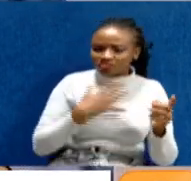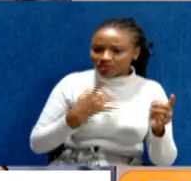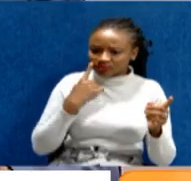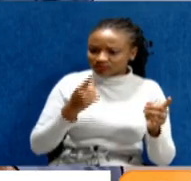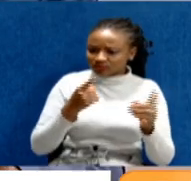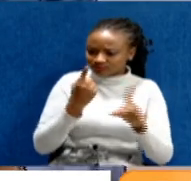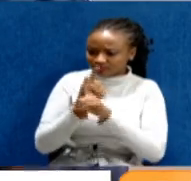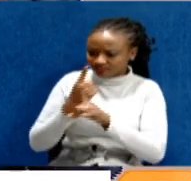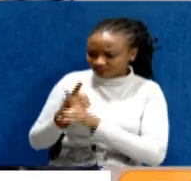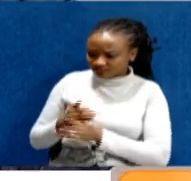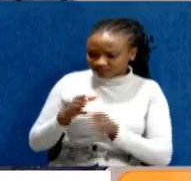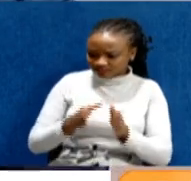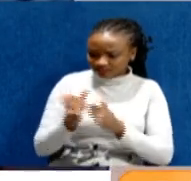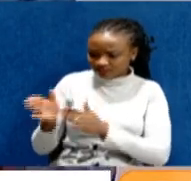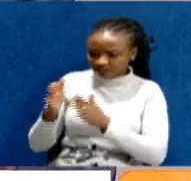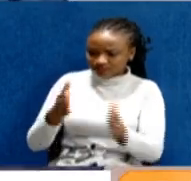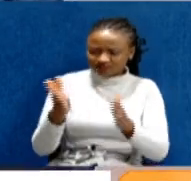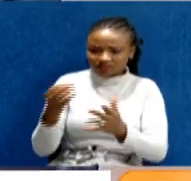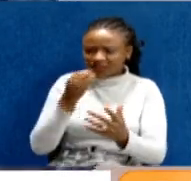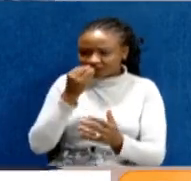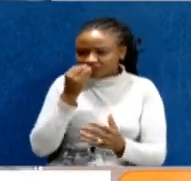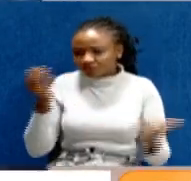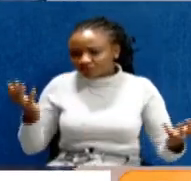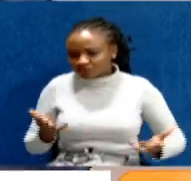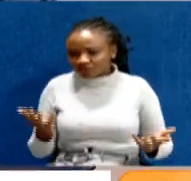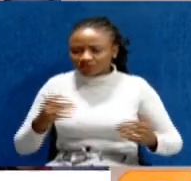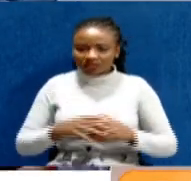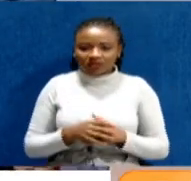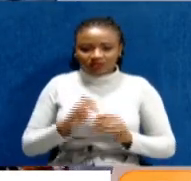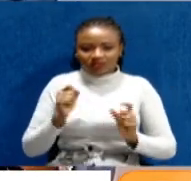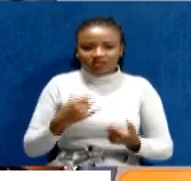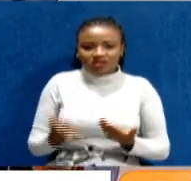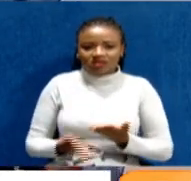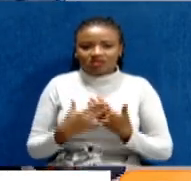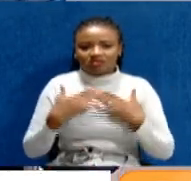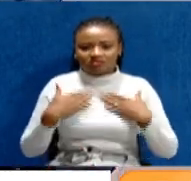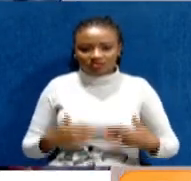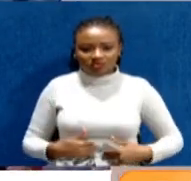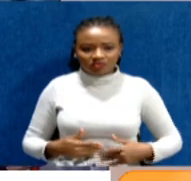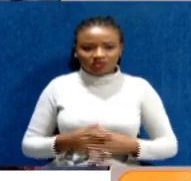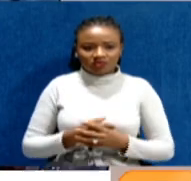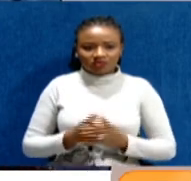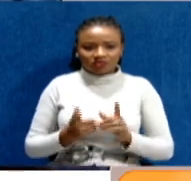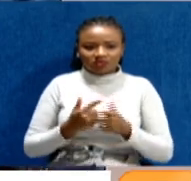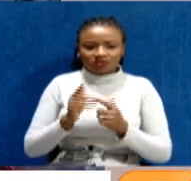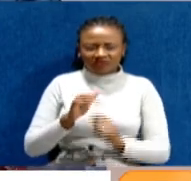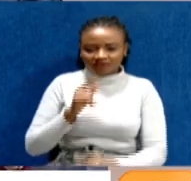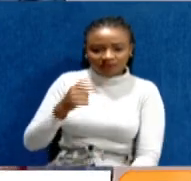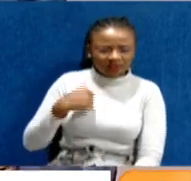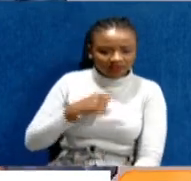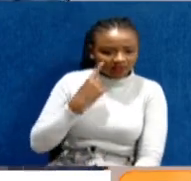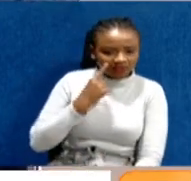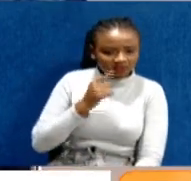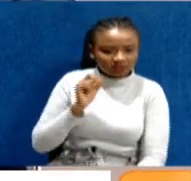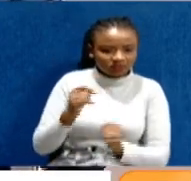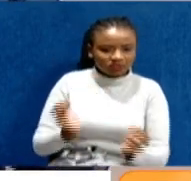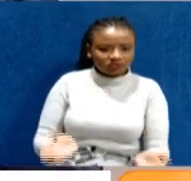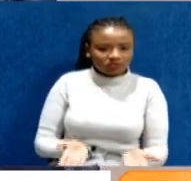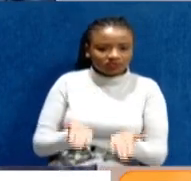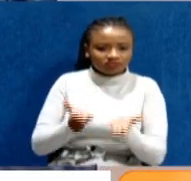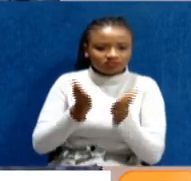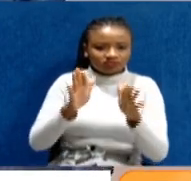these very rich nutrient foods, cassava, yeah. sweet potatoes, and so on. And we see how best do we produce, how best